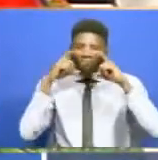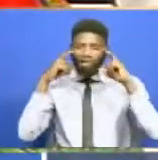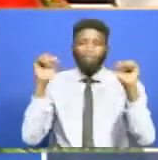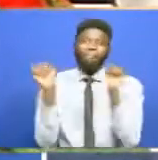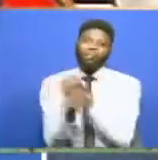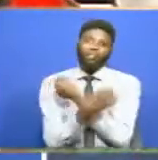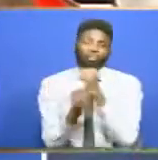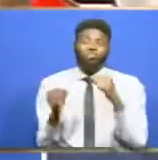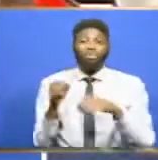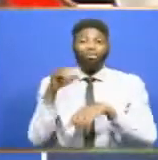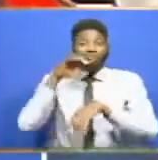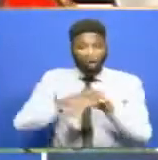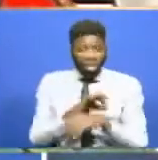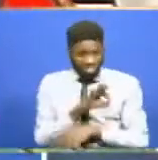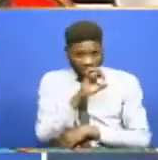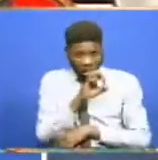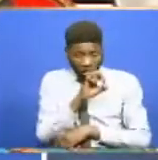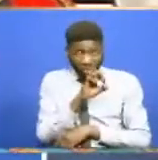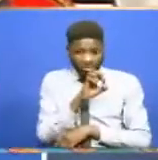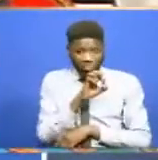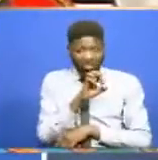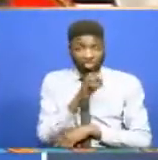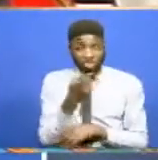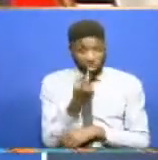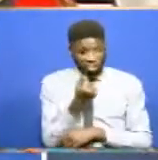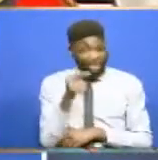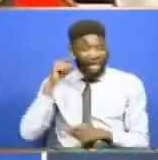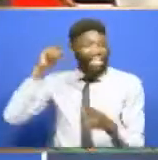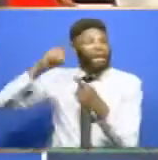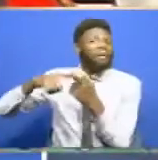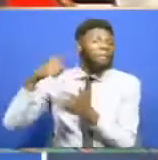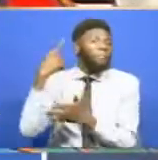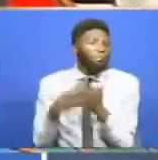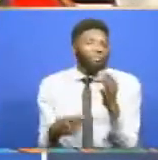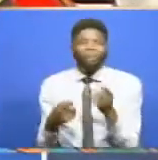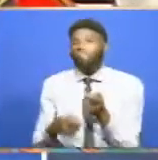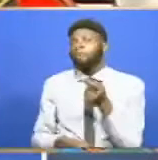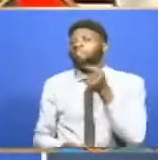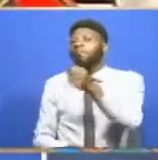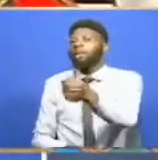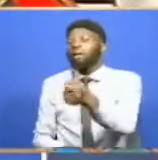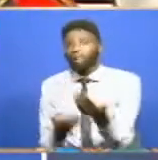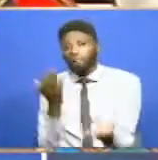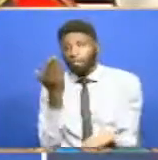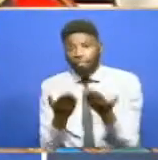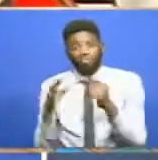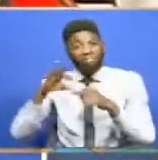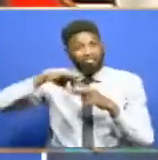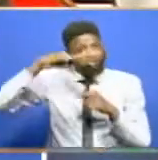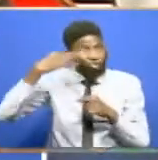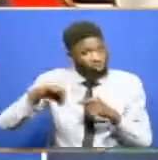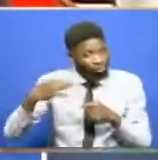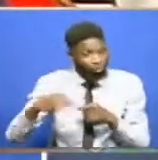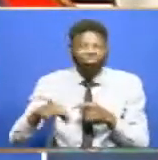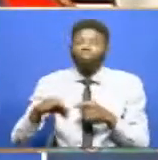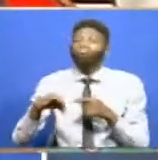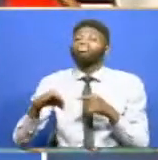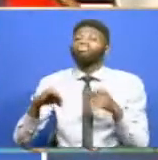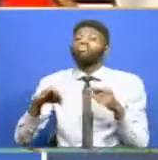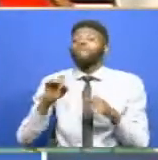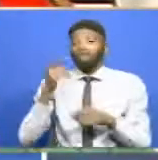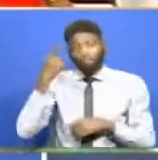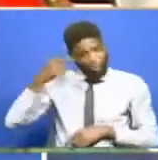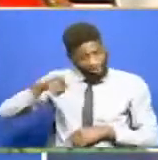30 shillings, that 30 shillings you would prefer for it to buy for you vegetables for you and your